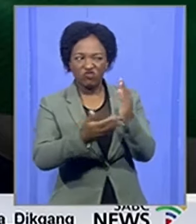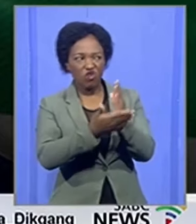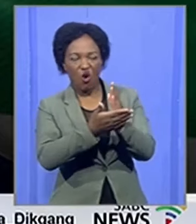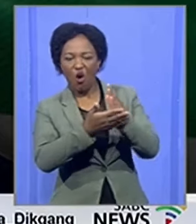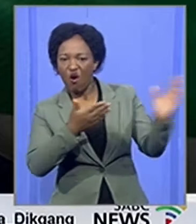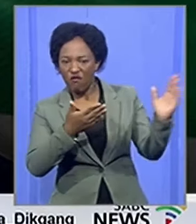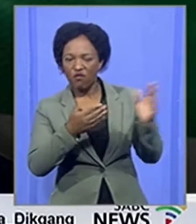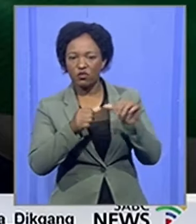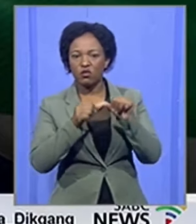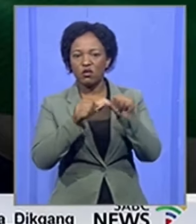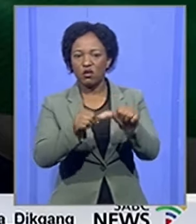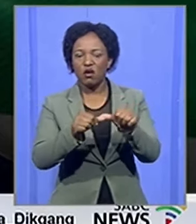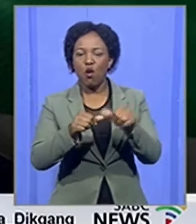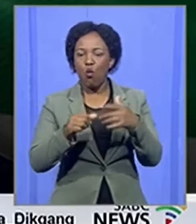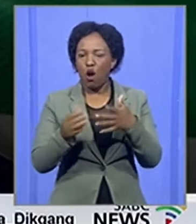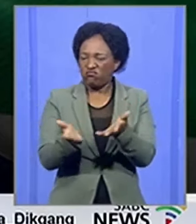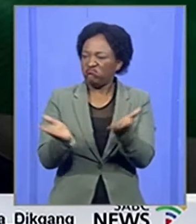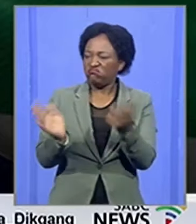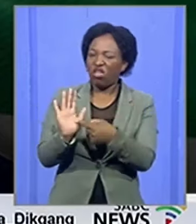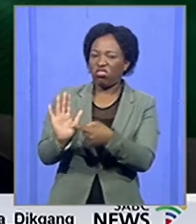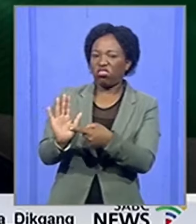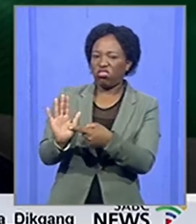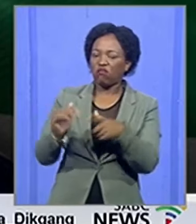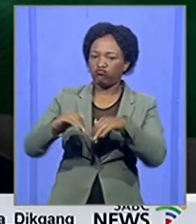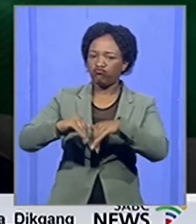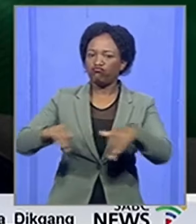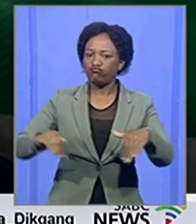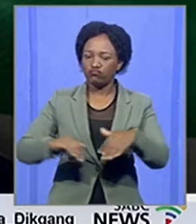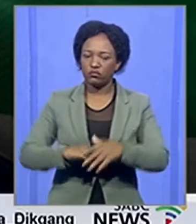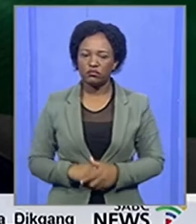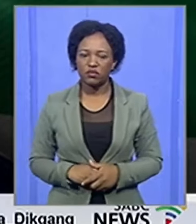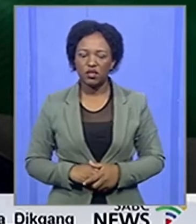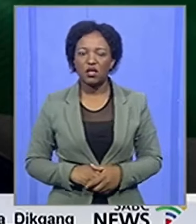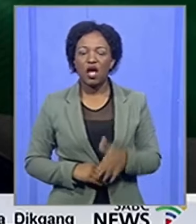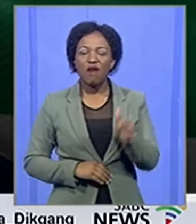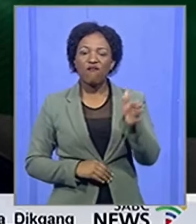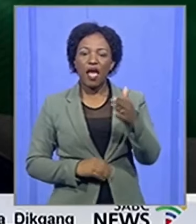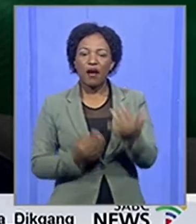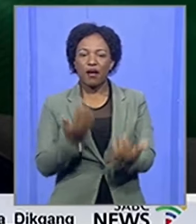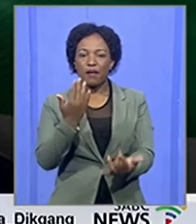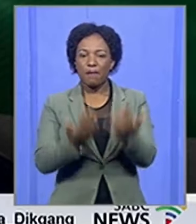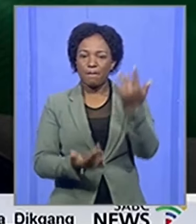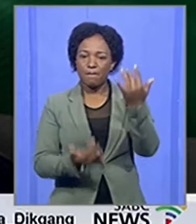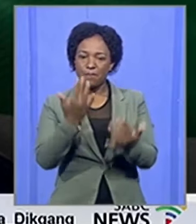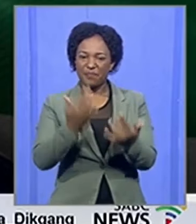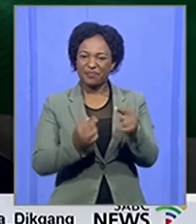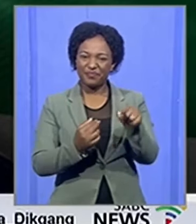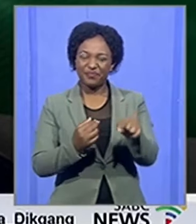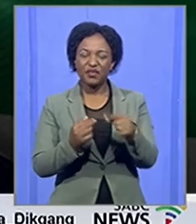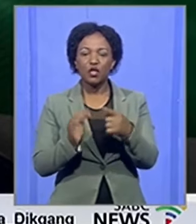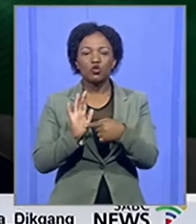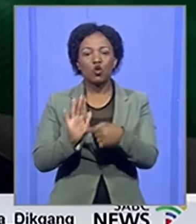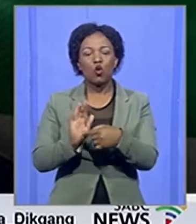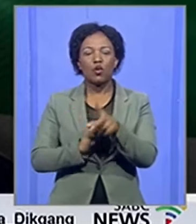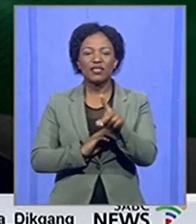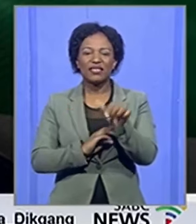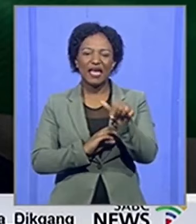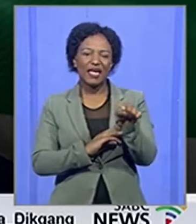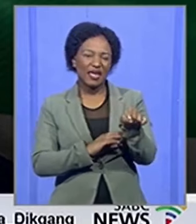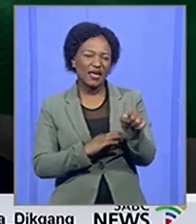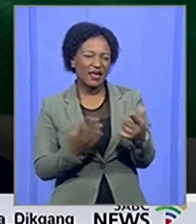go hlola dikgaruru tša phatlalatša. Go fiswa ga folaga ya naga e no toa e bontšha botse gore DA e